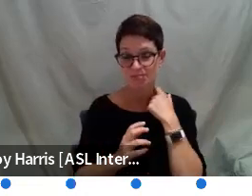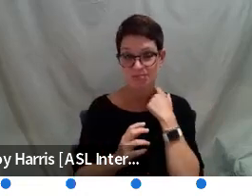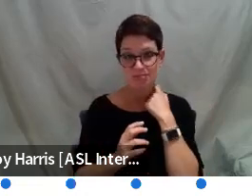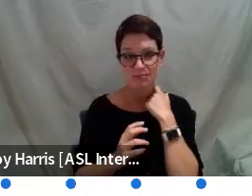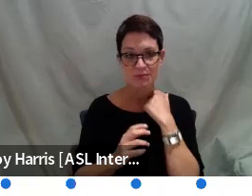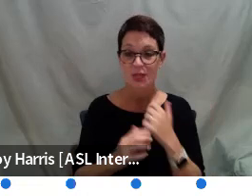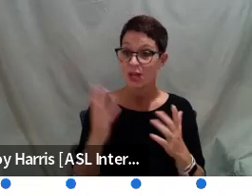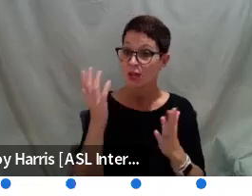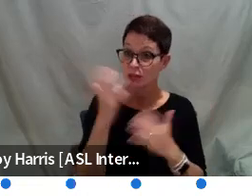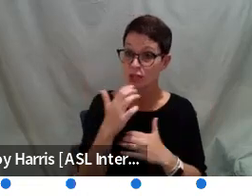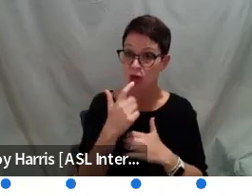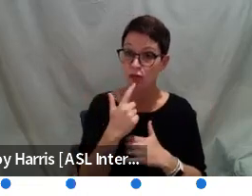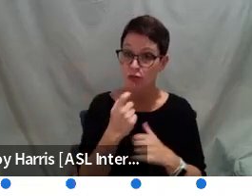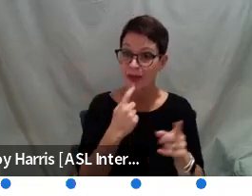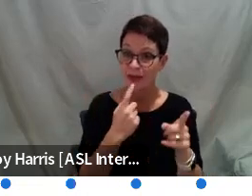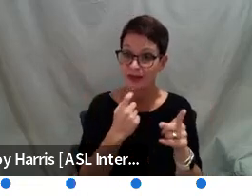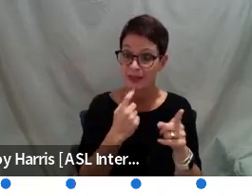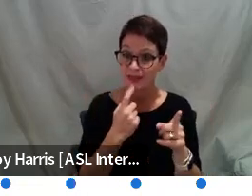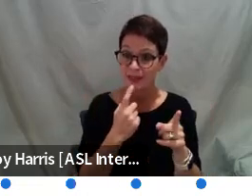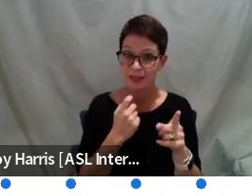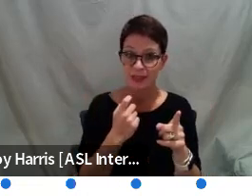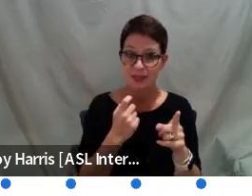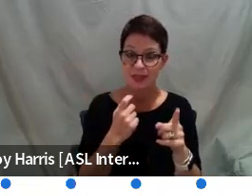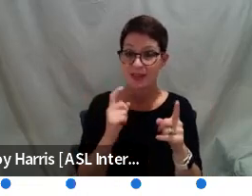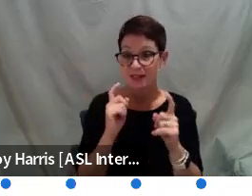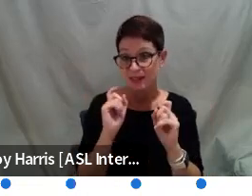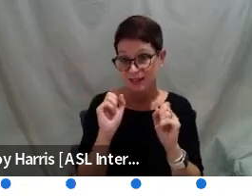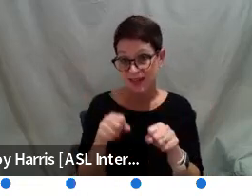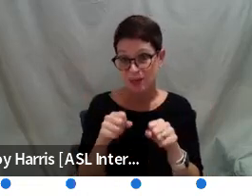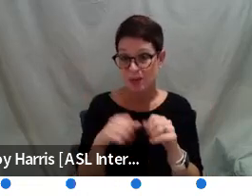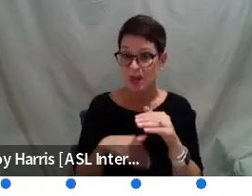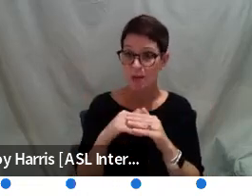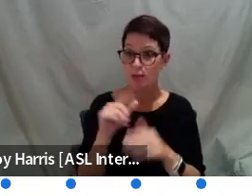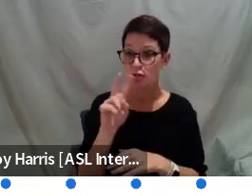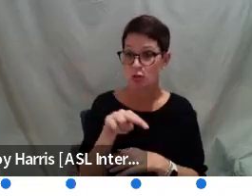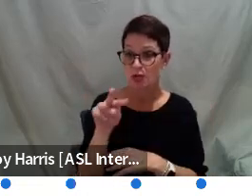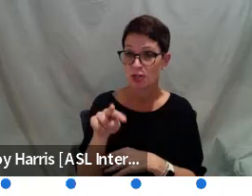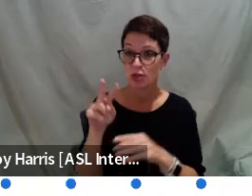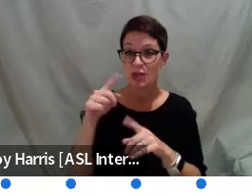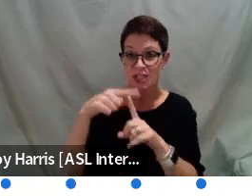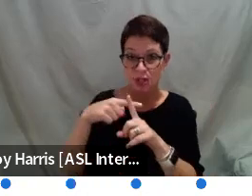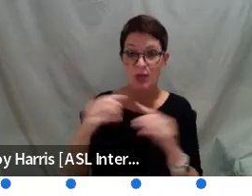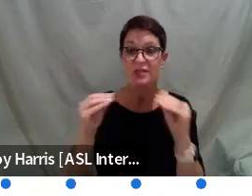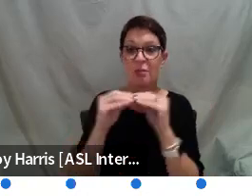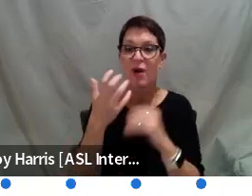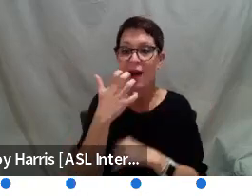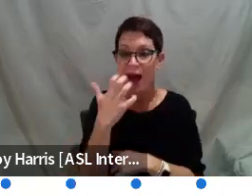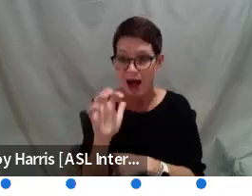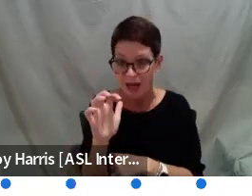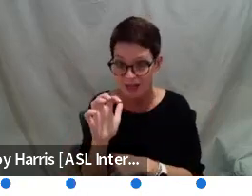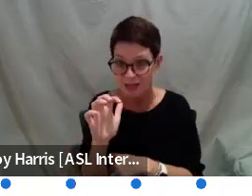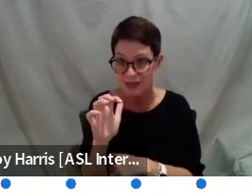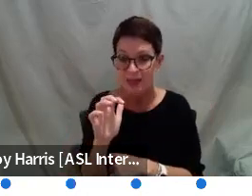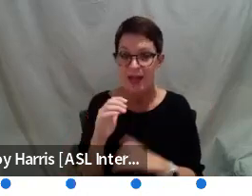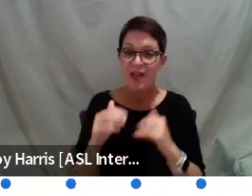Those dark red areas can be up to 22 degrees hotter than